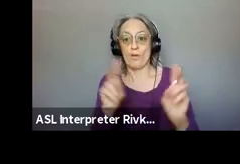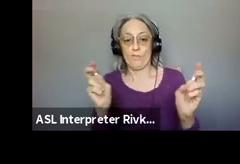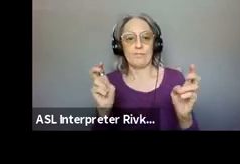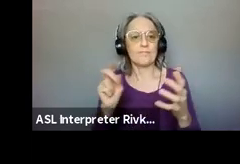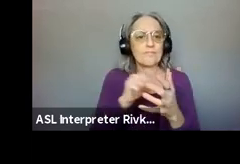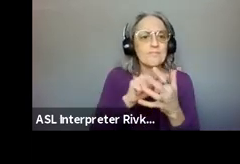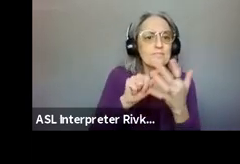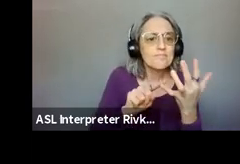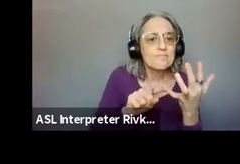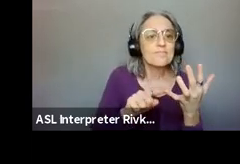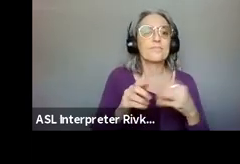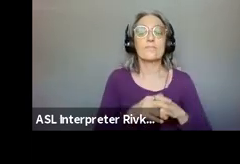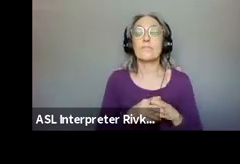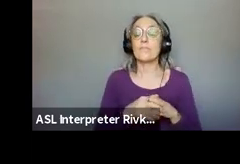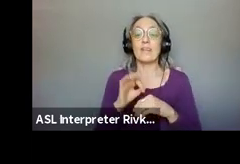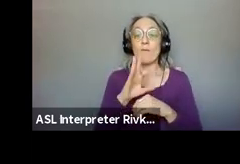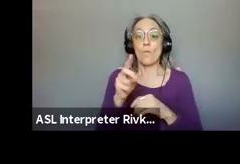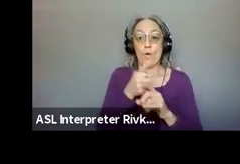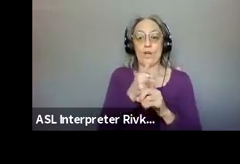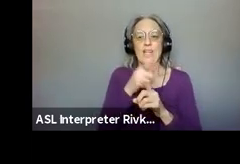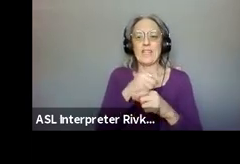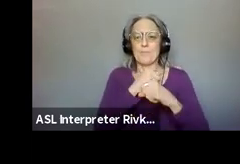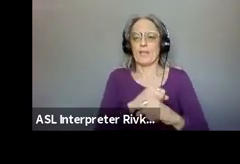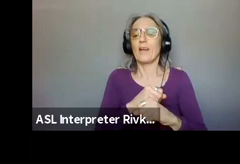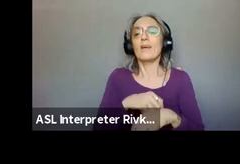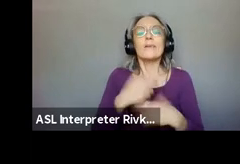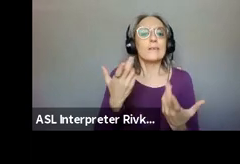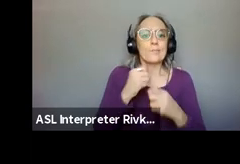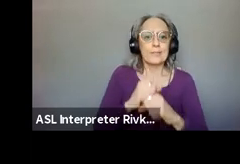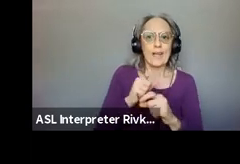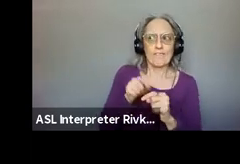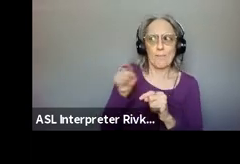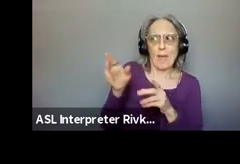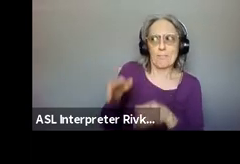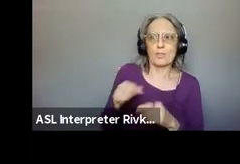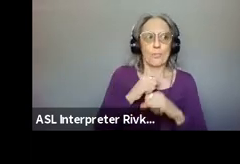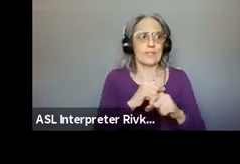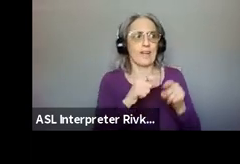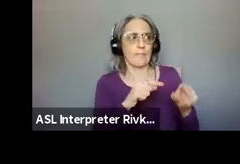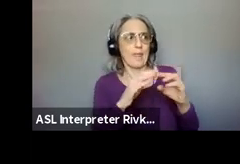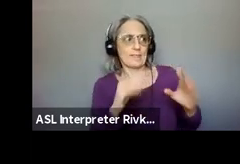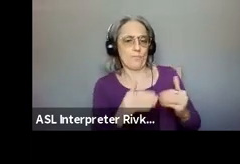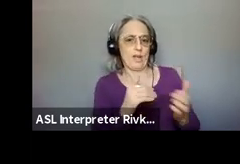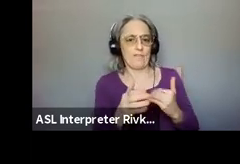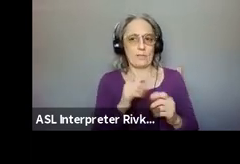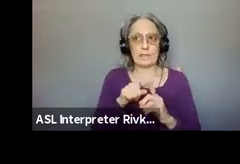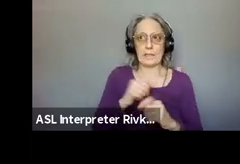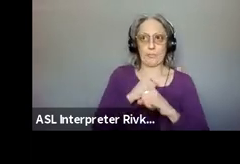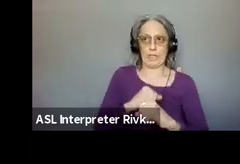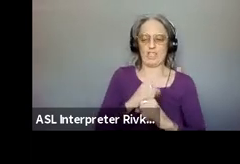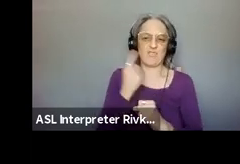something that the ward needs protection, something or somebody that the ward needs protection from. So if there is somebody who is